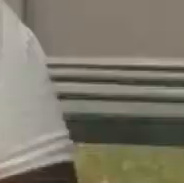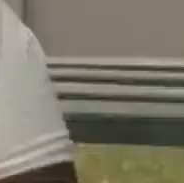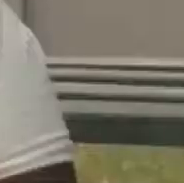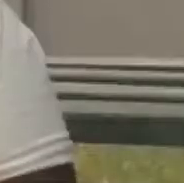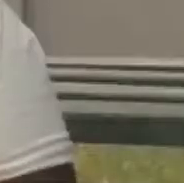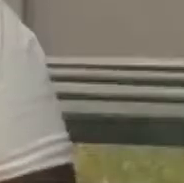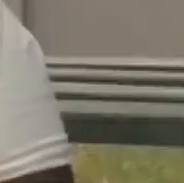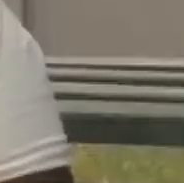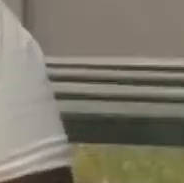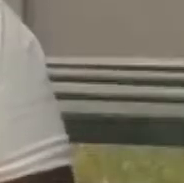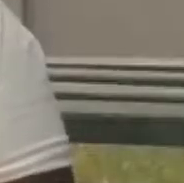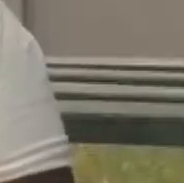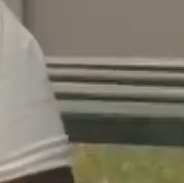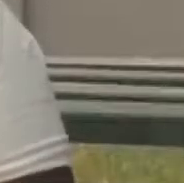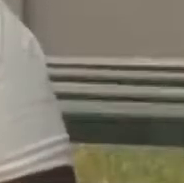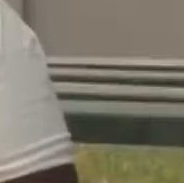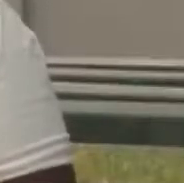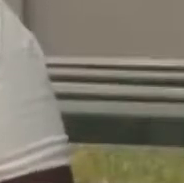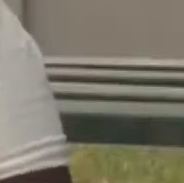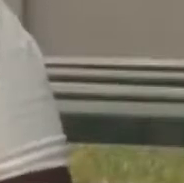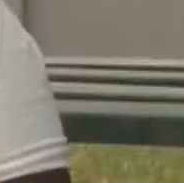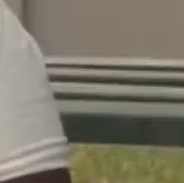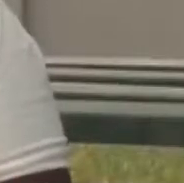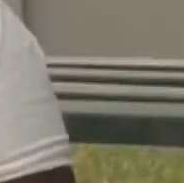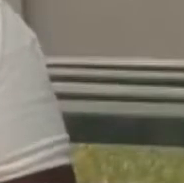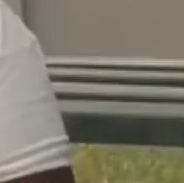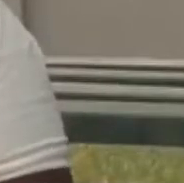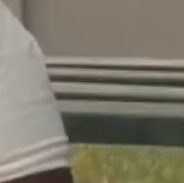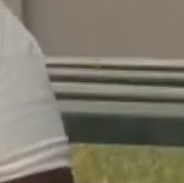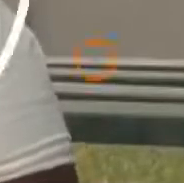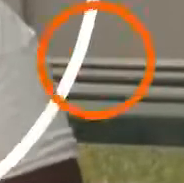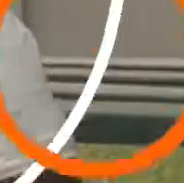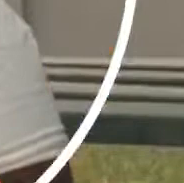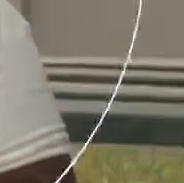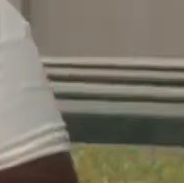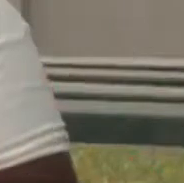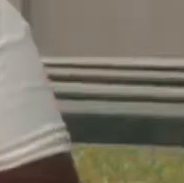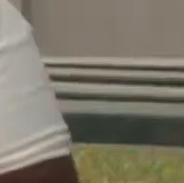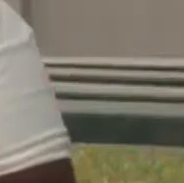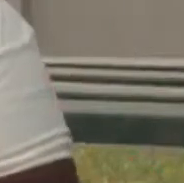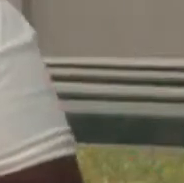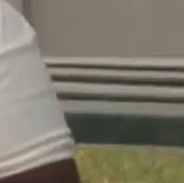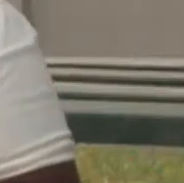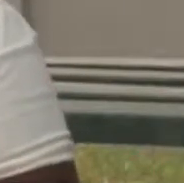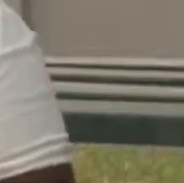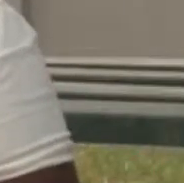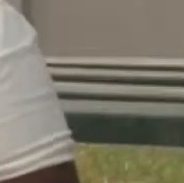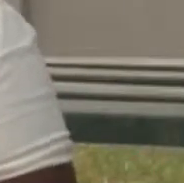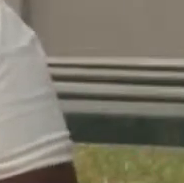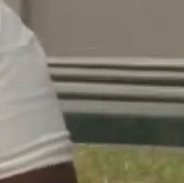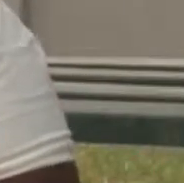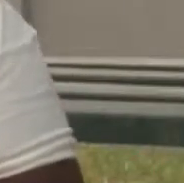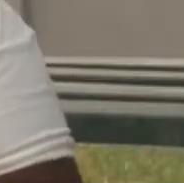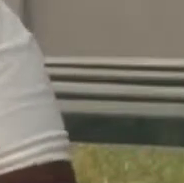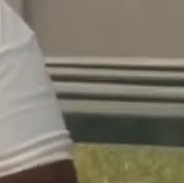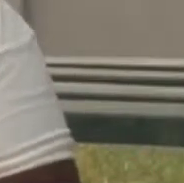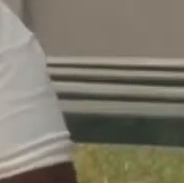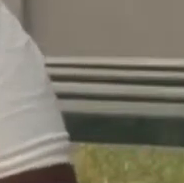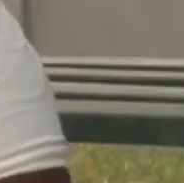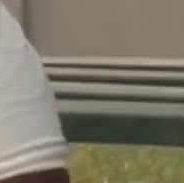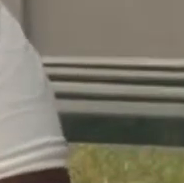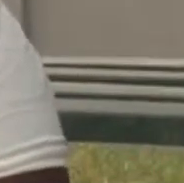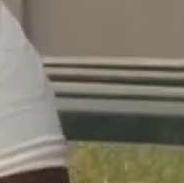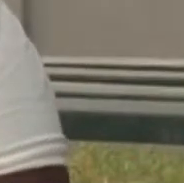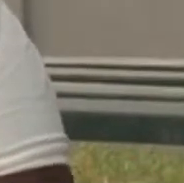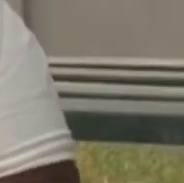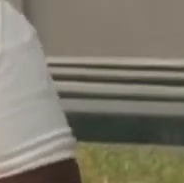one, most of them wanted to come. They were coming to me at the office. I want to go. They have to bring fuel to see what goes